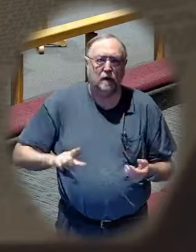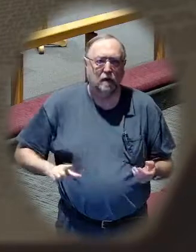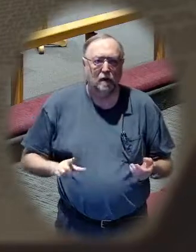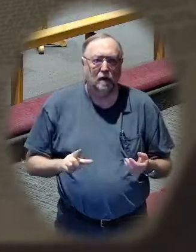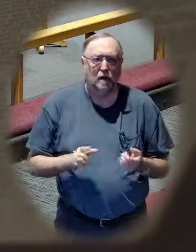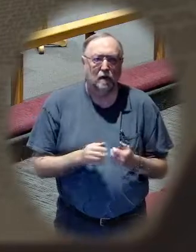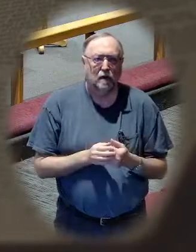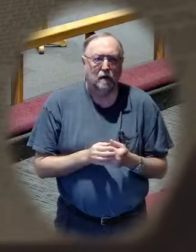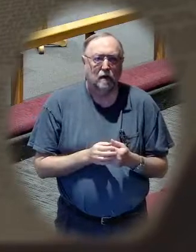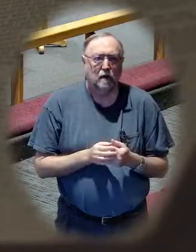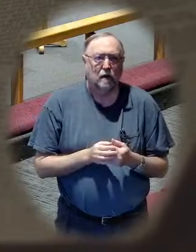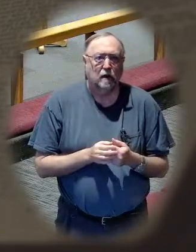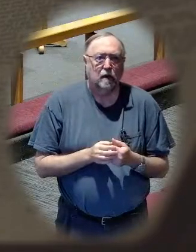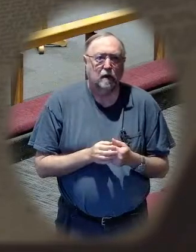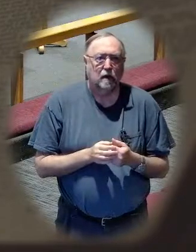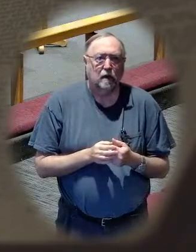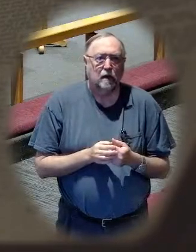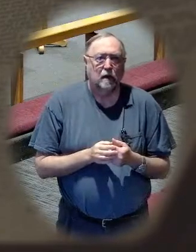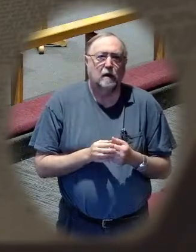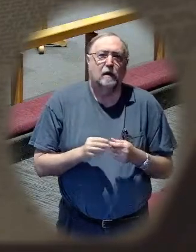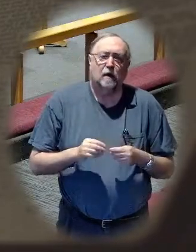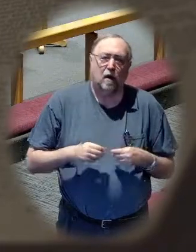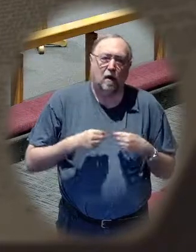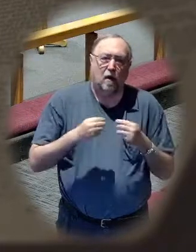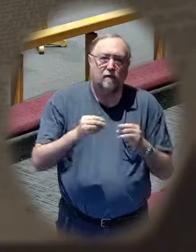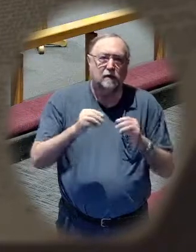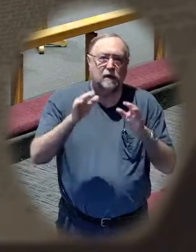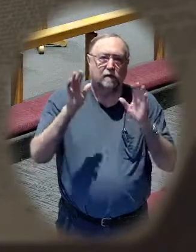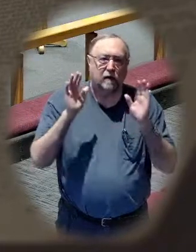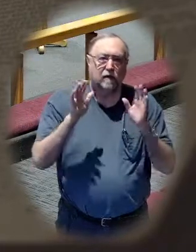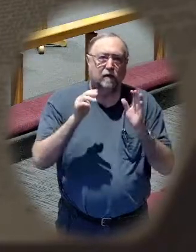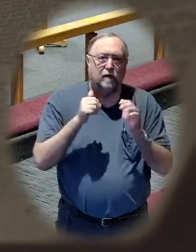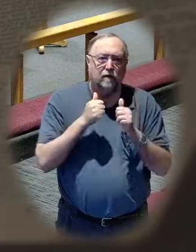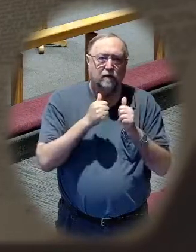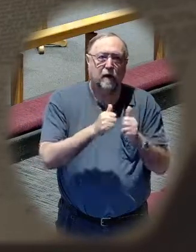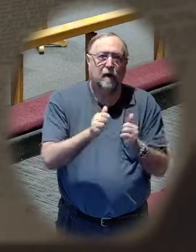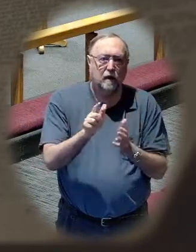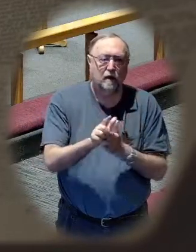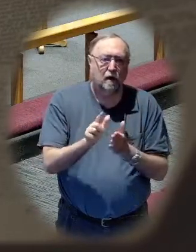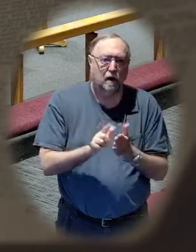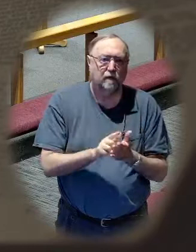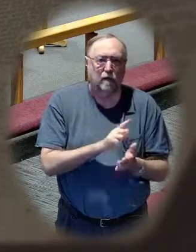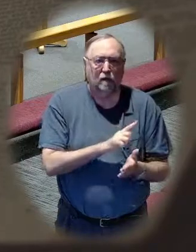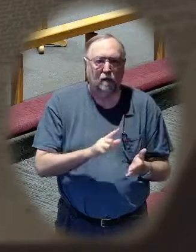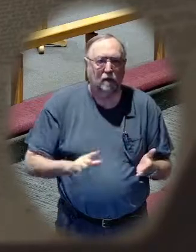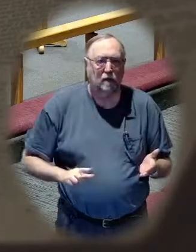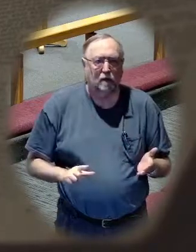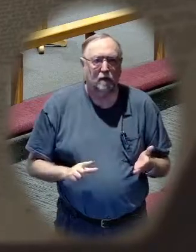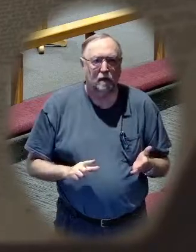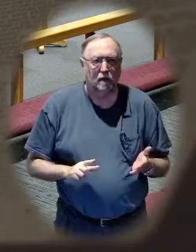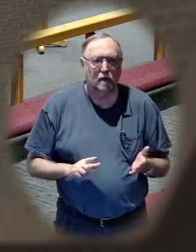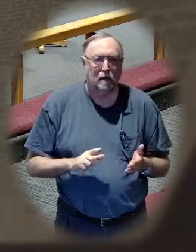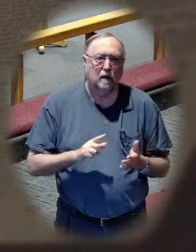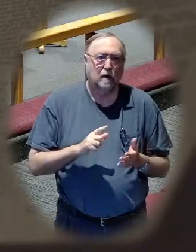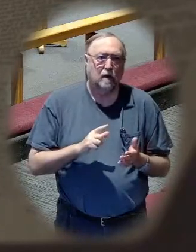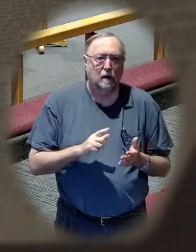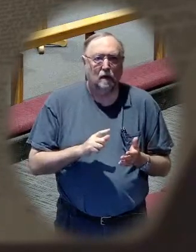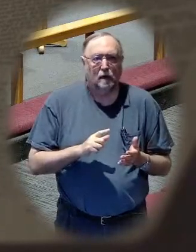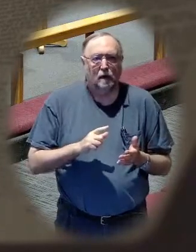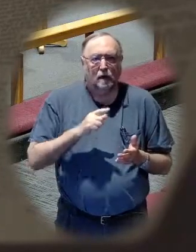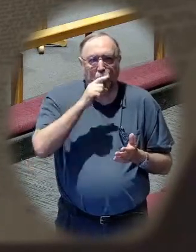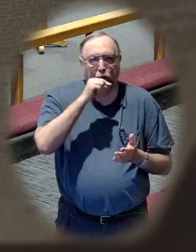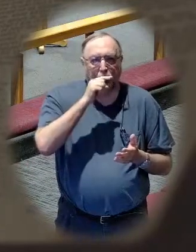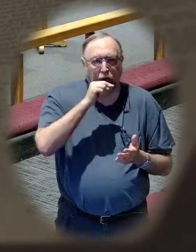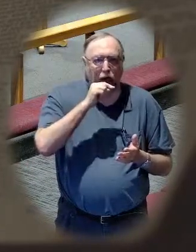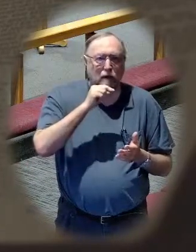to the Lord, and to offer a sacrifice according to what is said in the law of the Lord: a pair of turtle doves